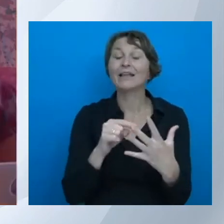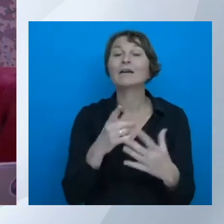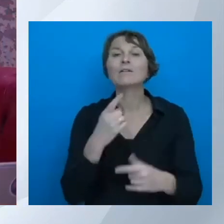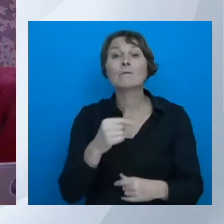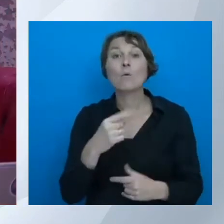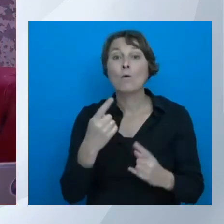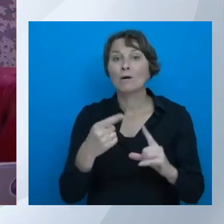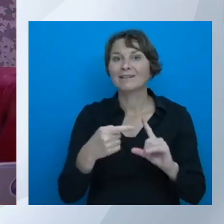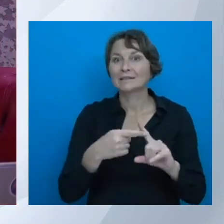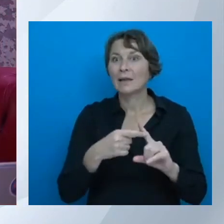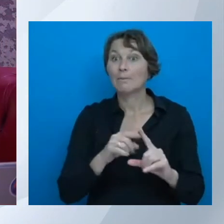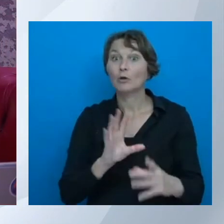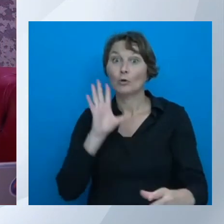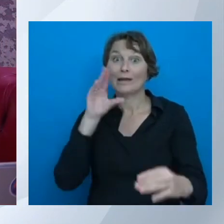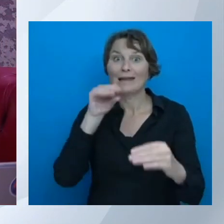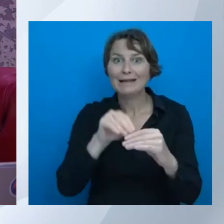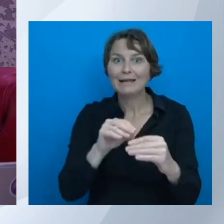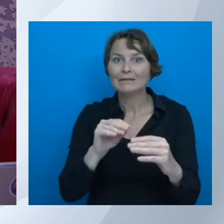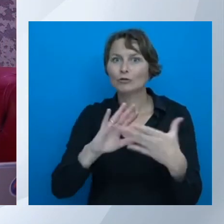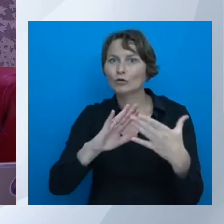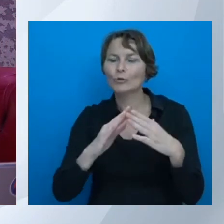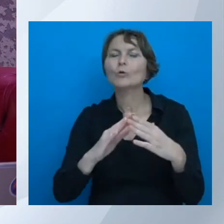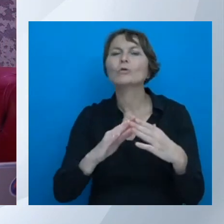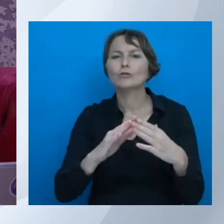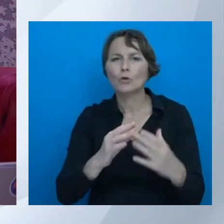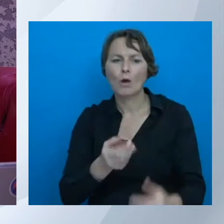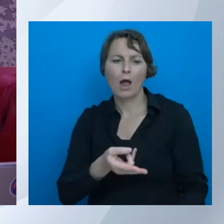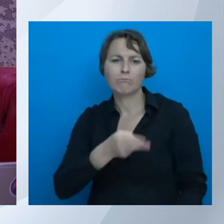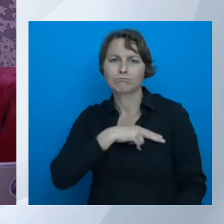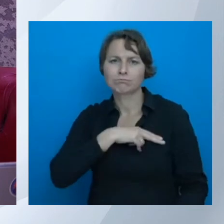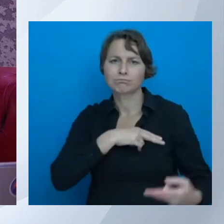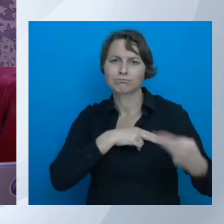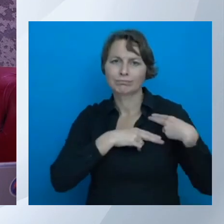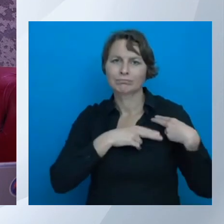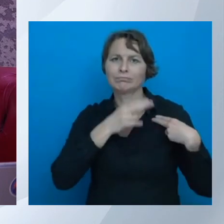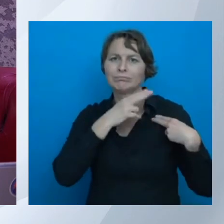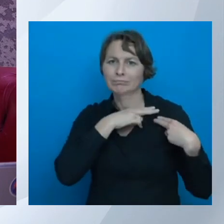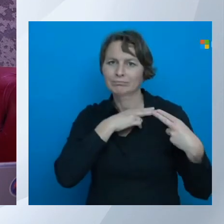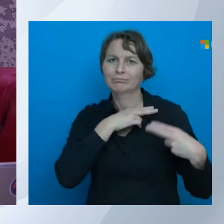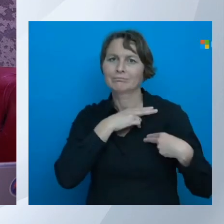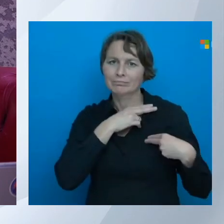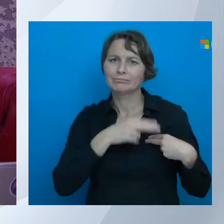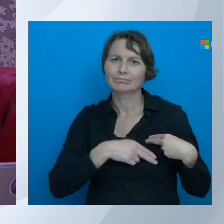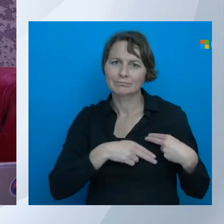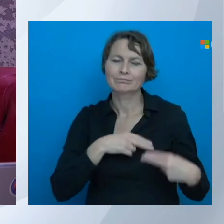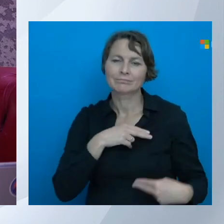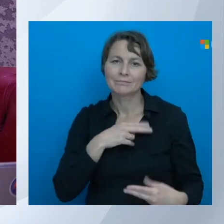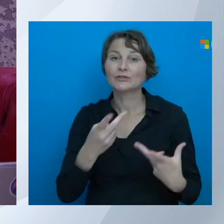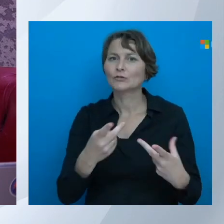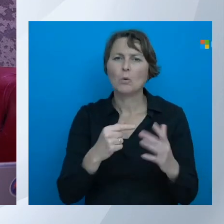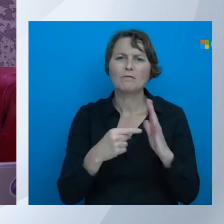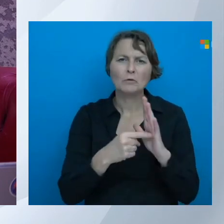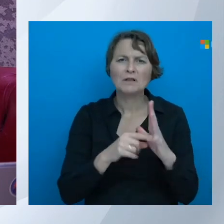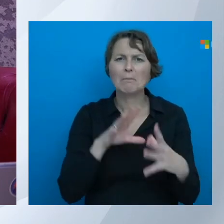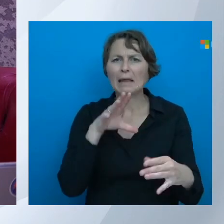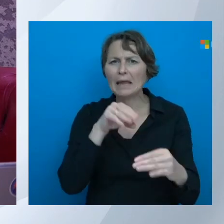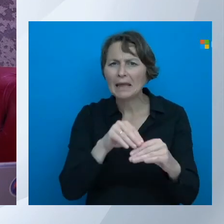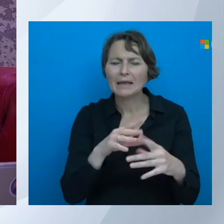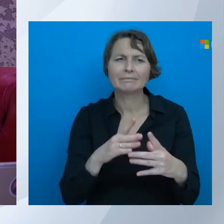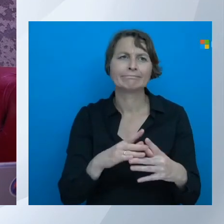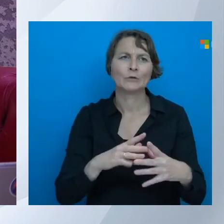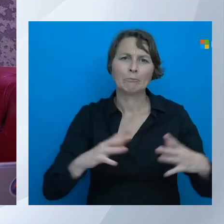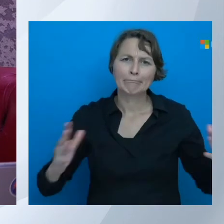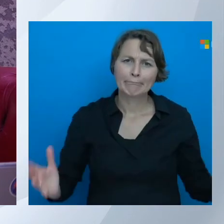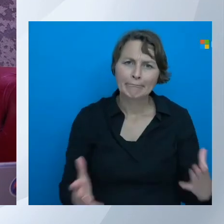by joining an event, but also by being a mentor or an inclusive leader, and you can